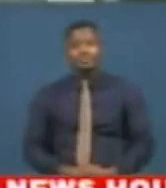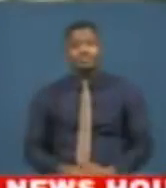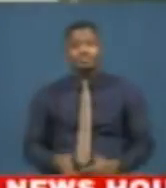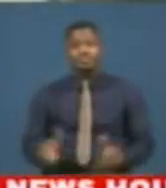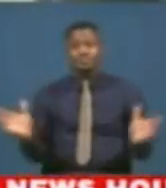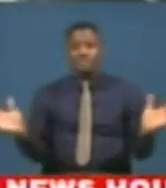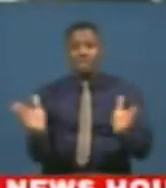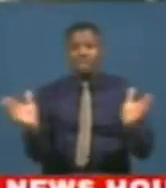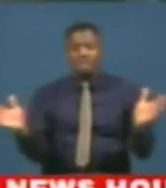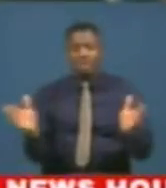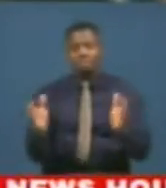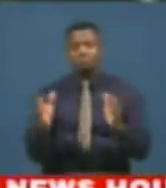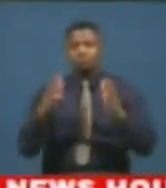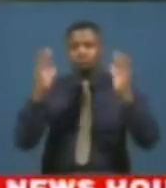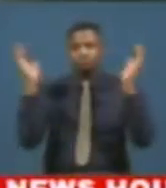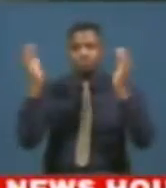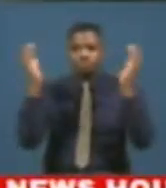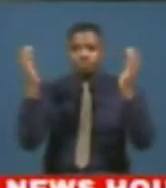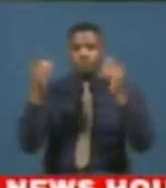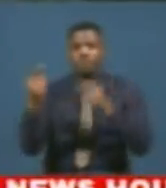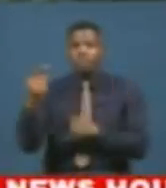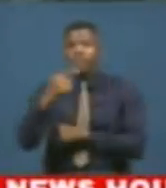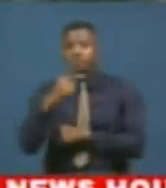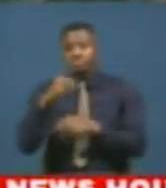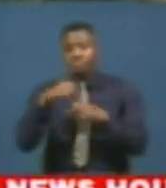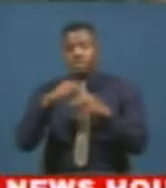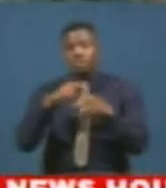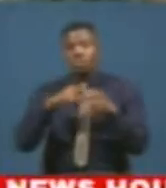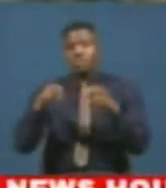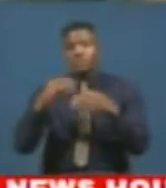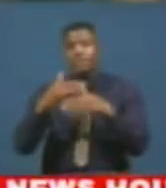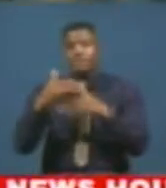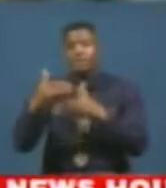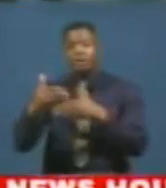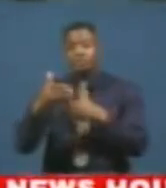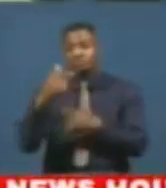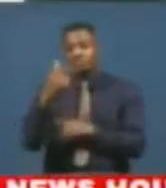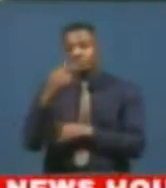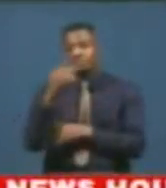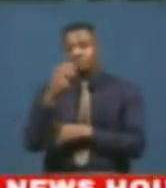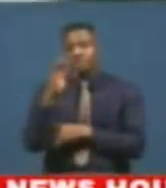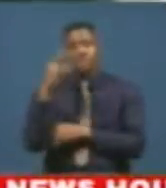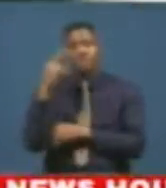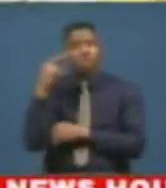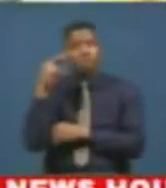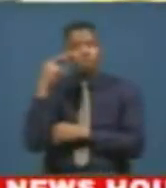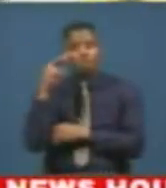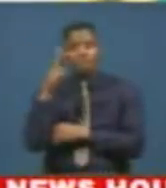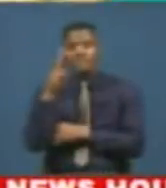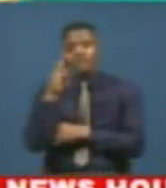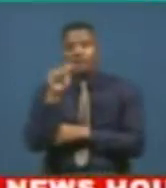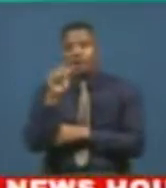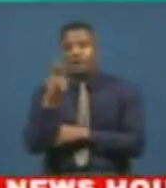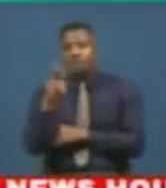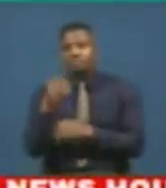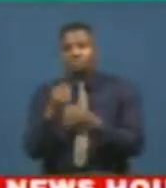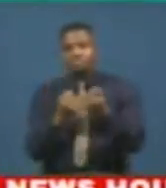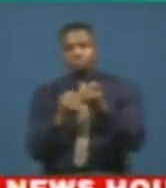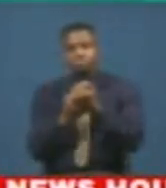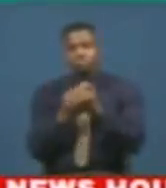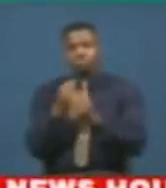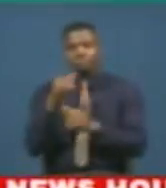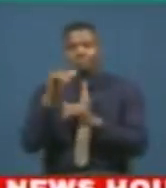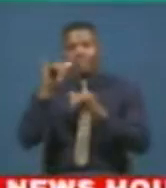a virtual celebration of the day in the region and beyond, GBC Radio's BAR, with support from Cowbell